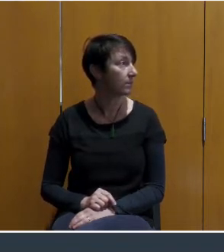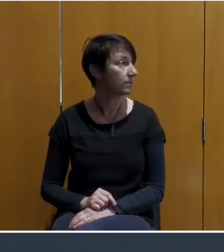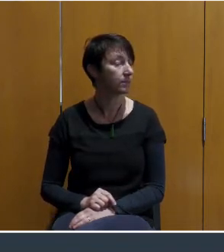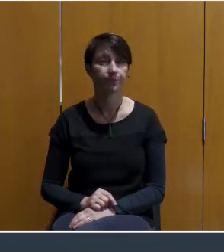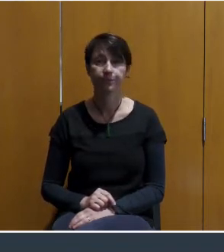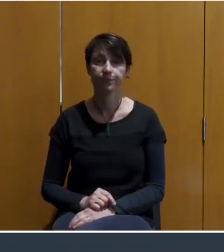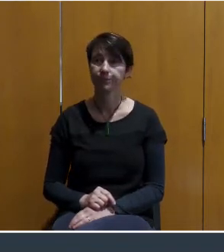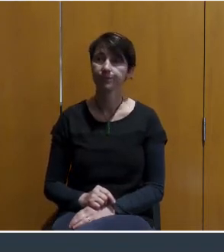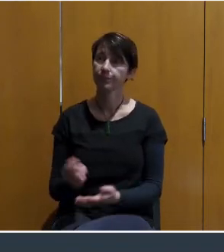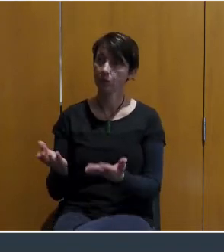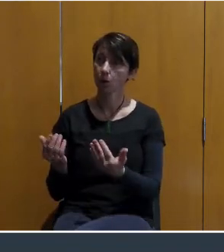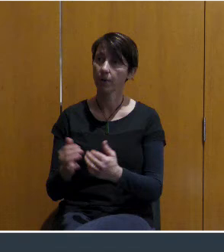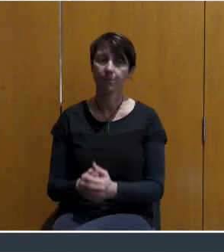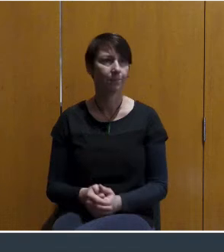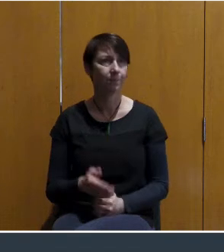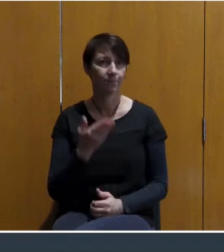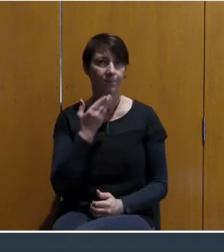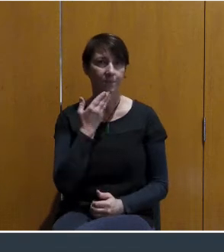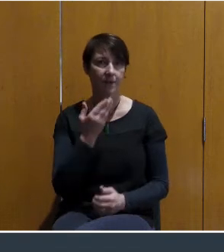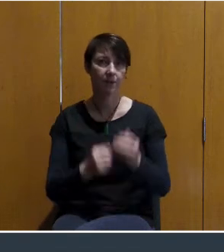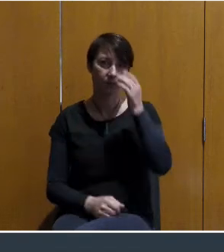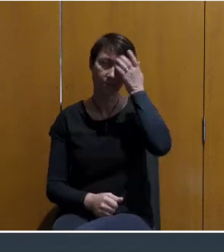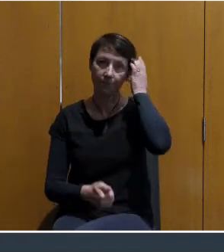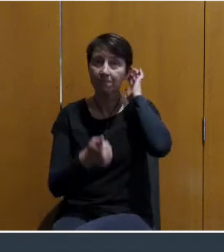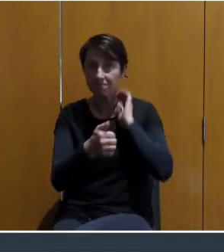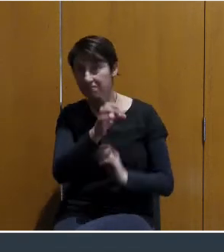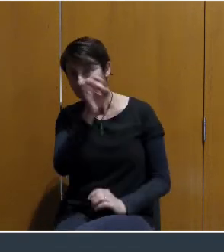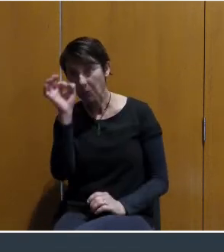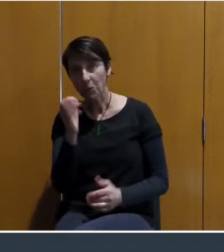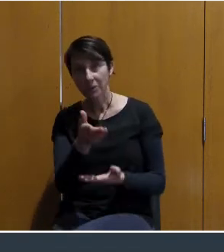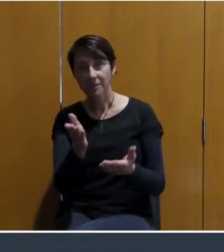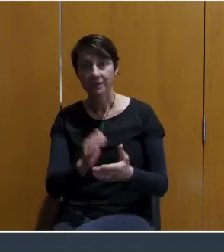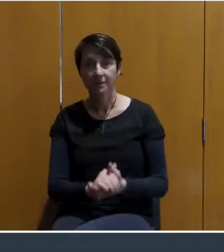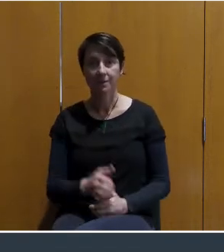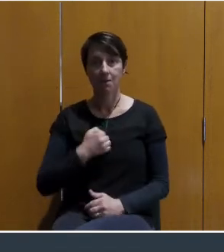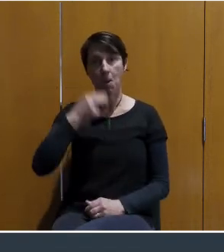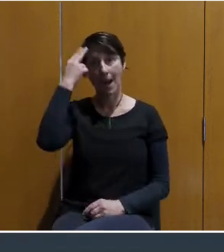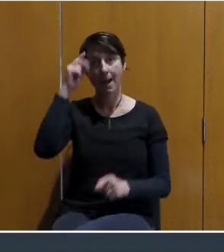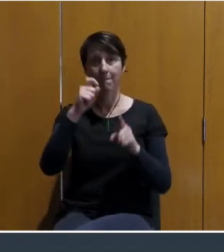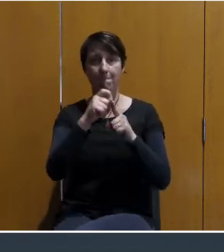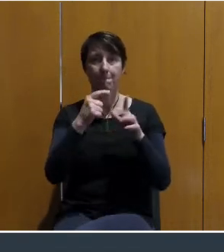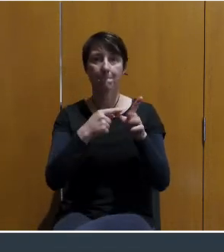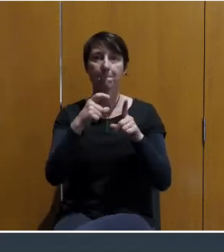Welcome, Paddy. Thanks, Kirsten. Morning, everyone. My name is Paddy Cooper.